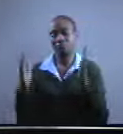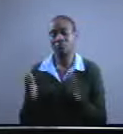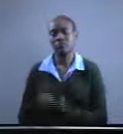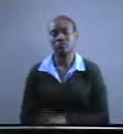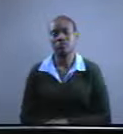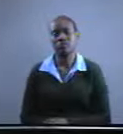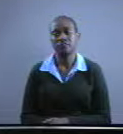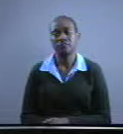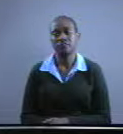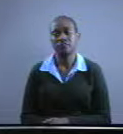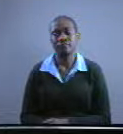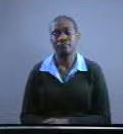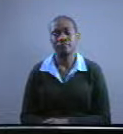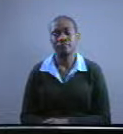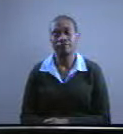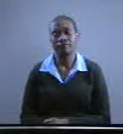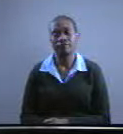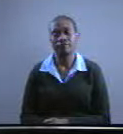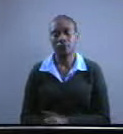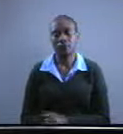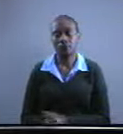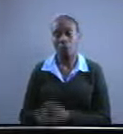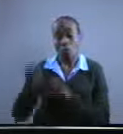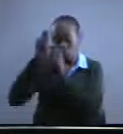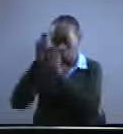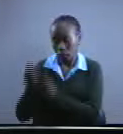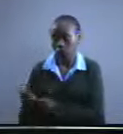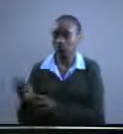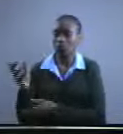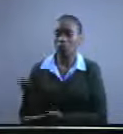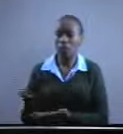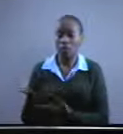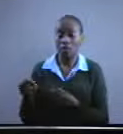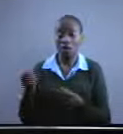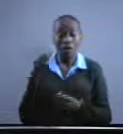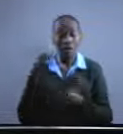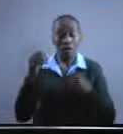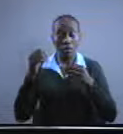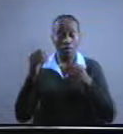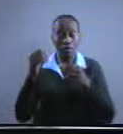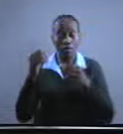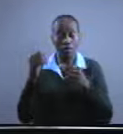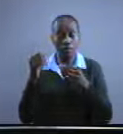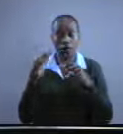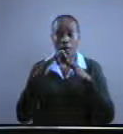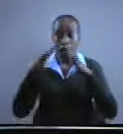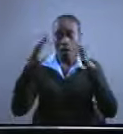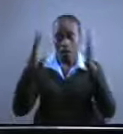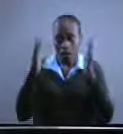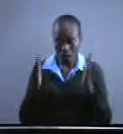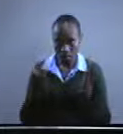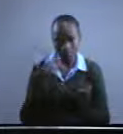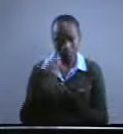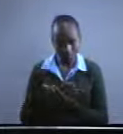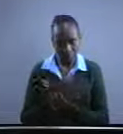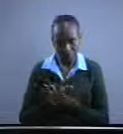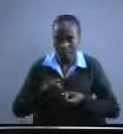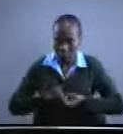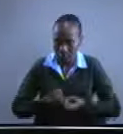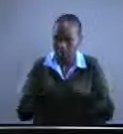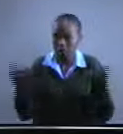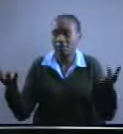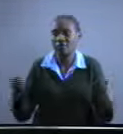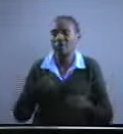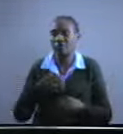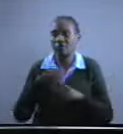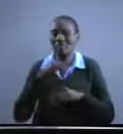The onus is on the House to ensure that it is correct for a vote. The